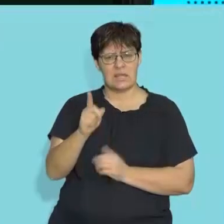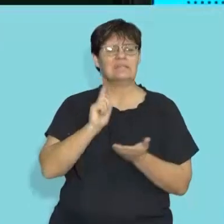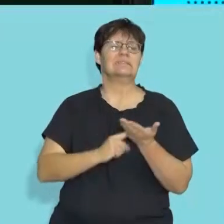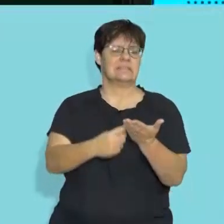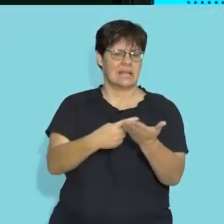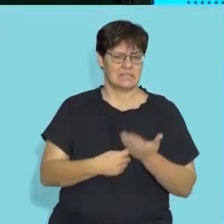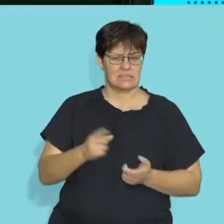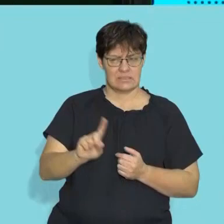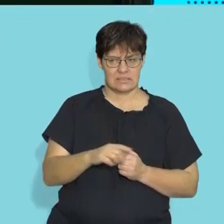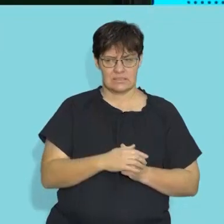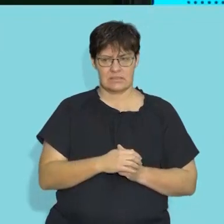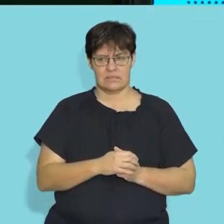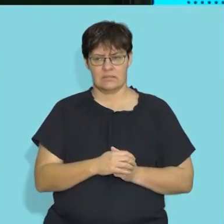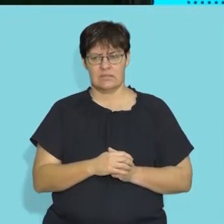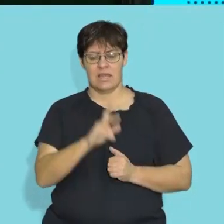in terms of